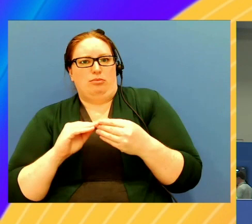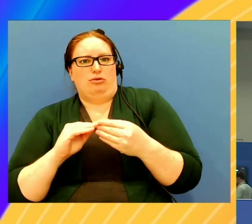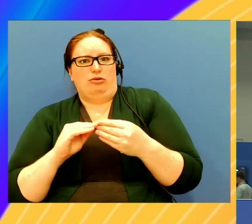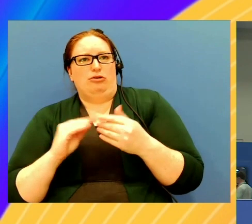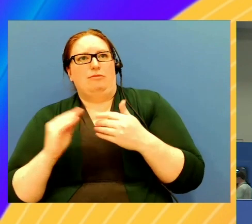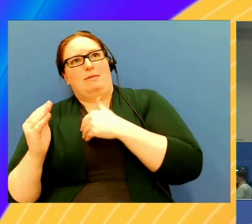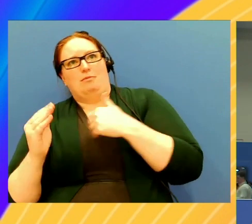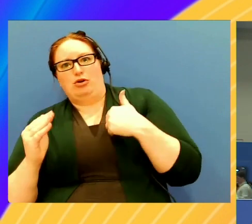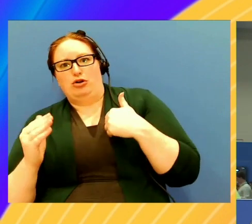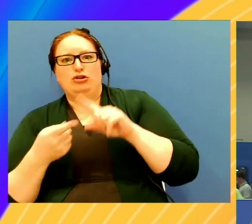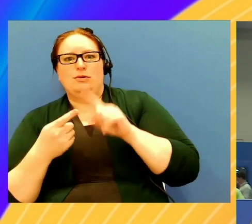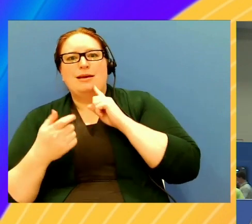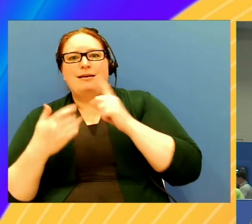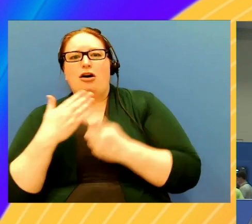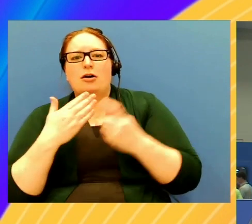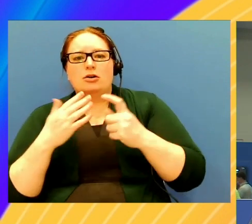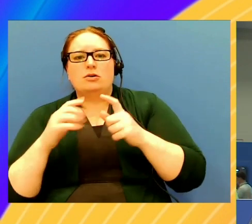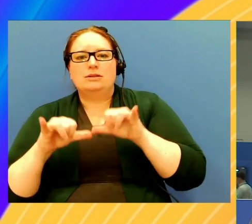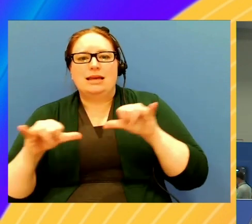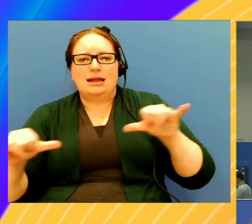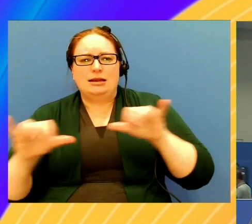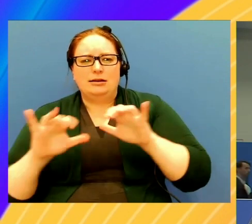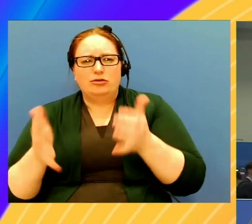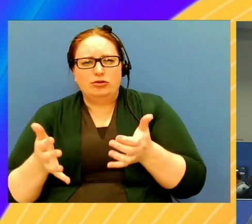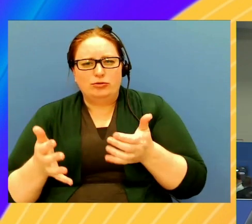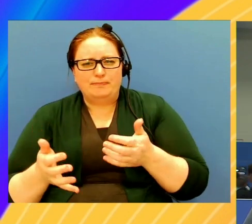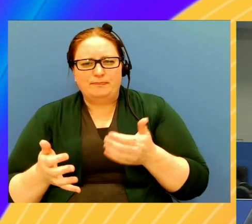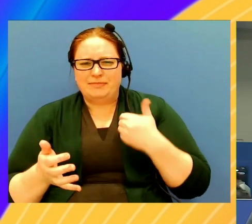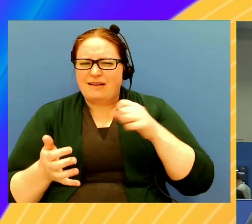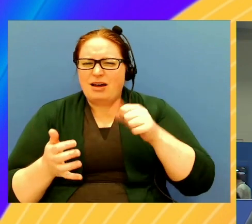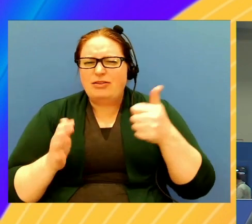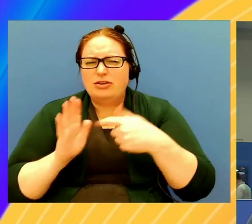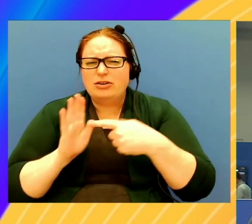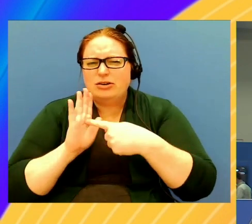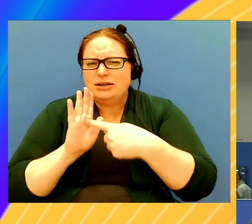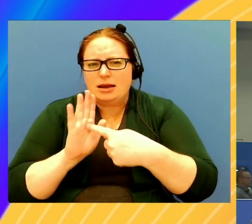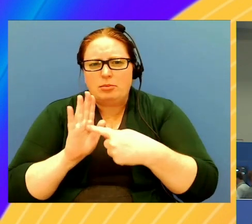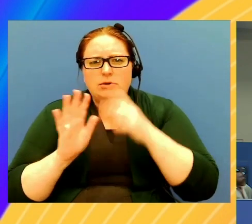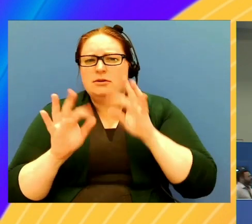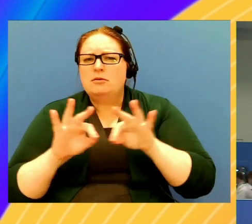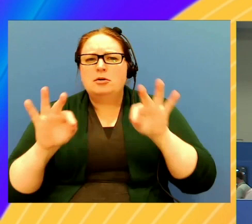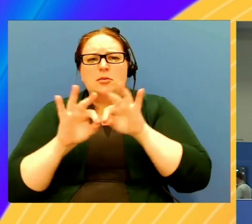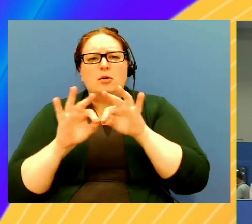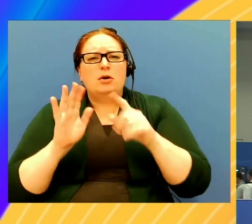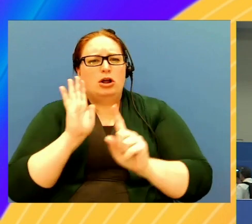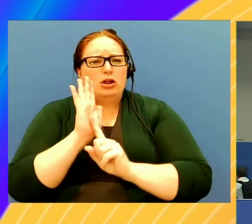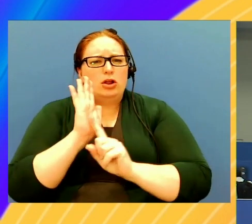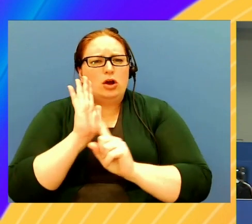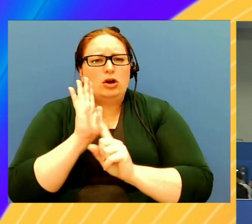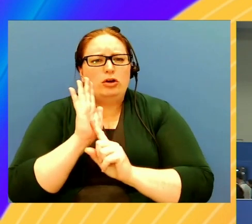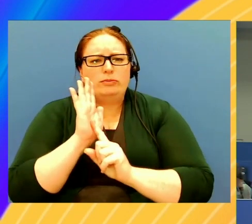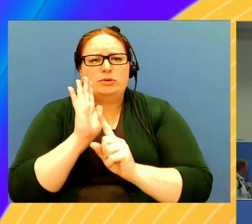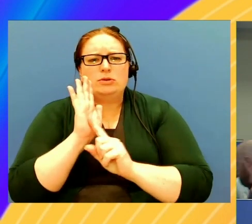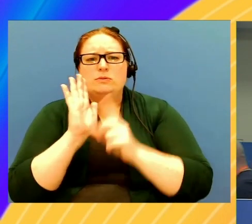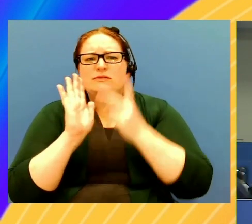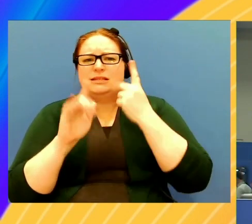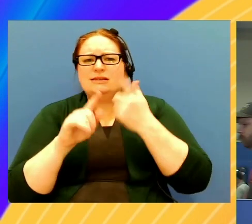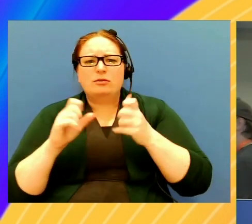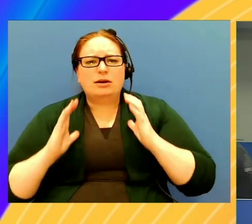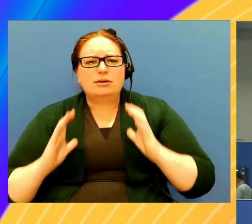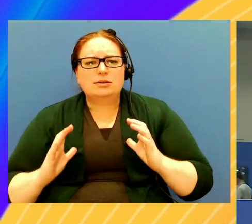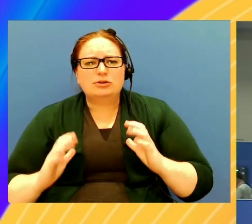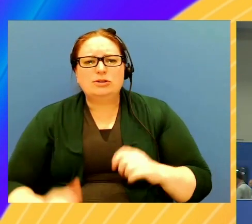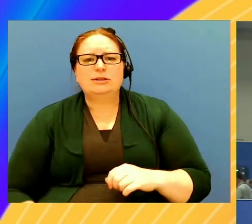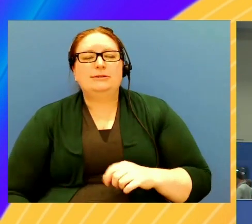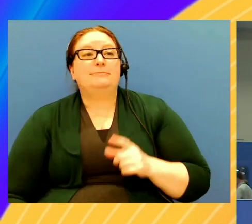group. Can you give us some more examples of important alarms that we've seen customers utilize? So you actually bring up a